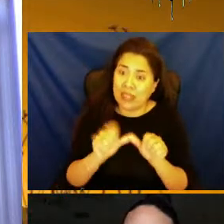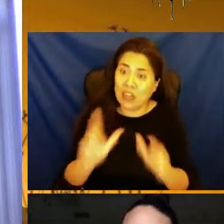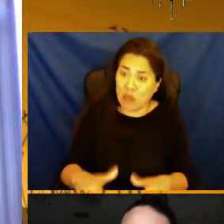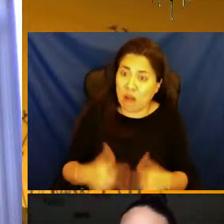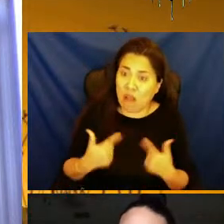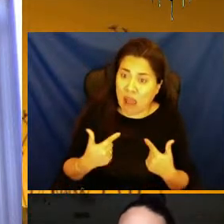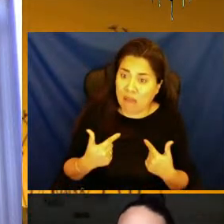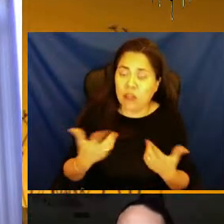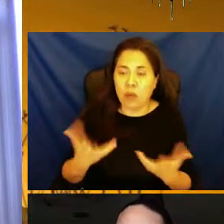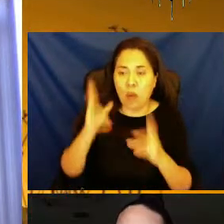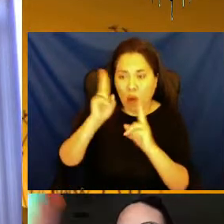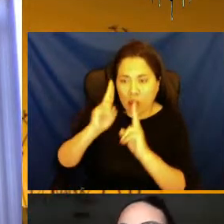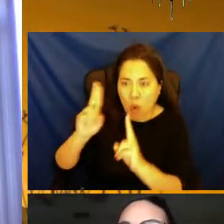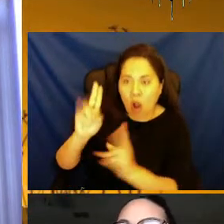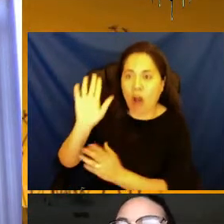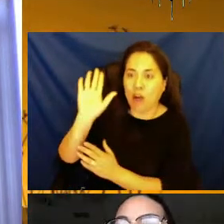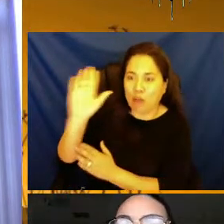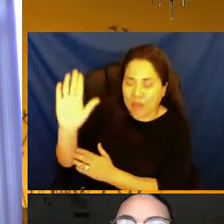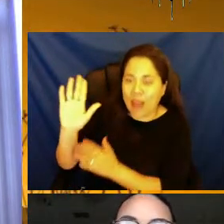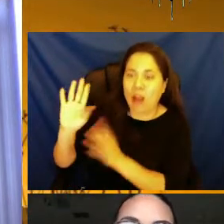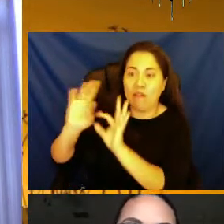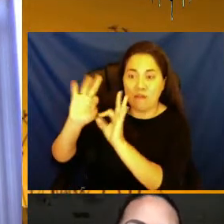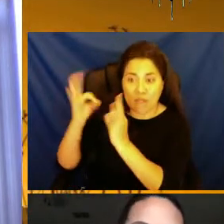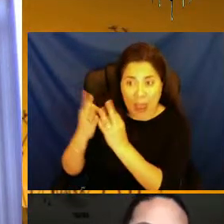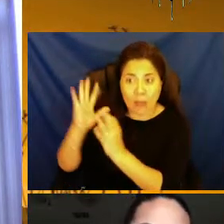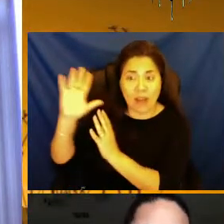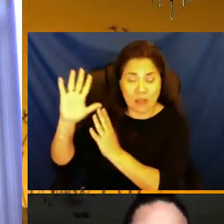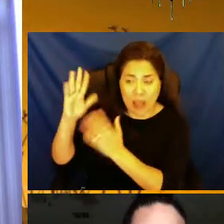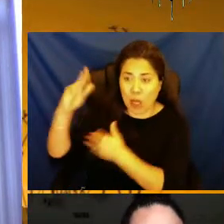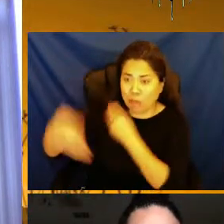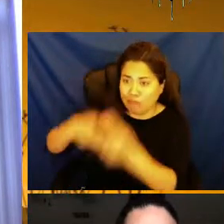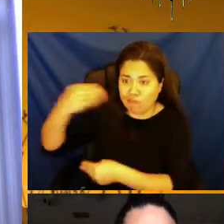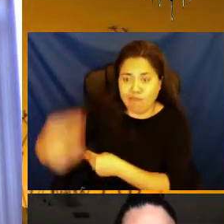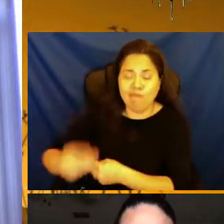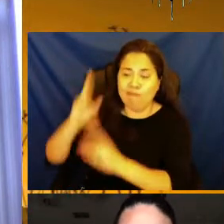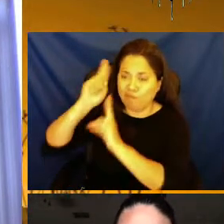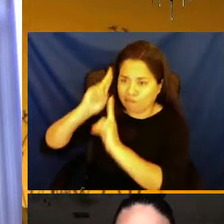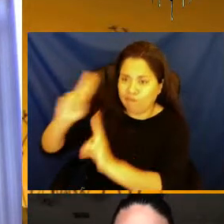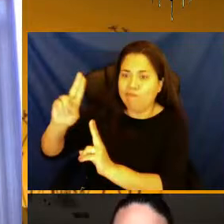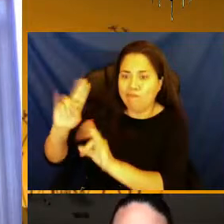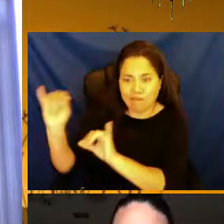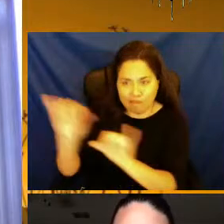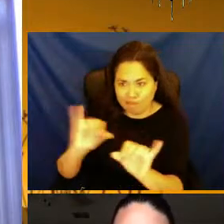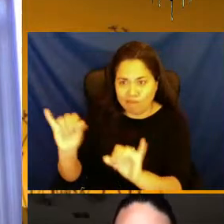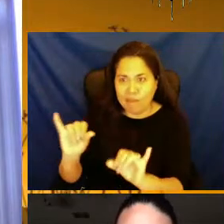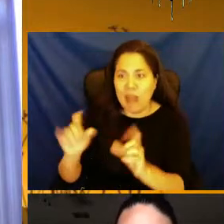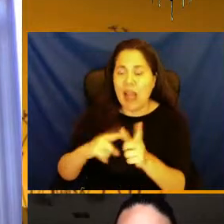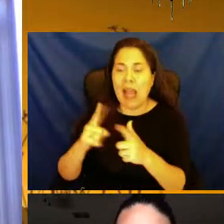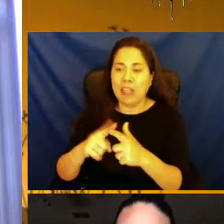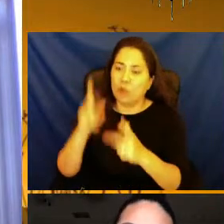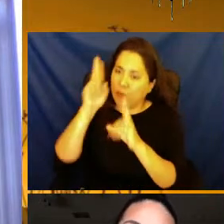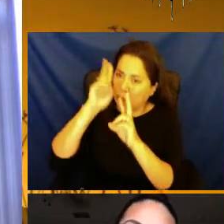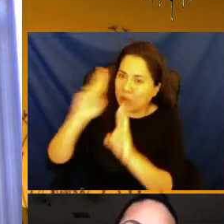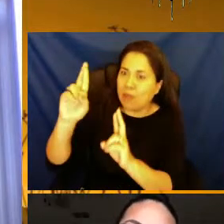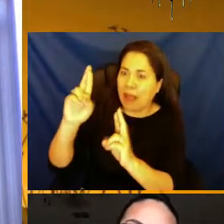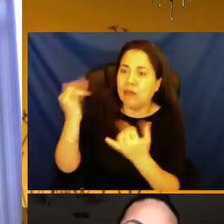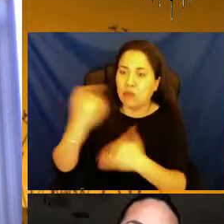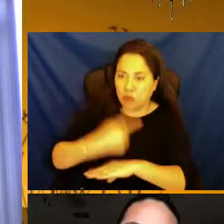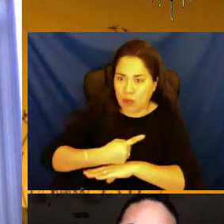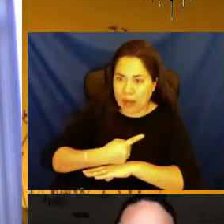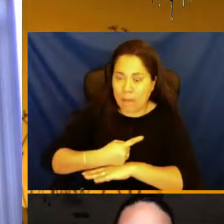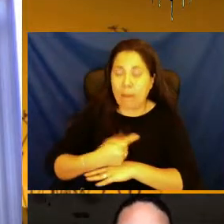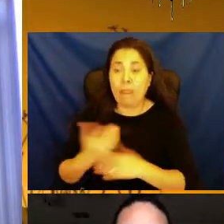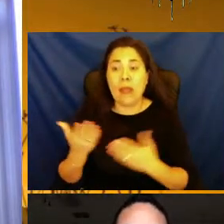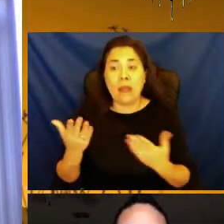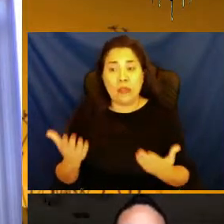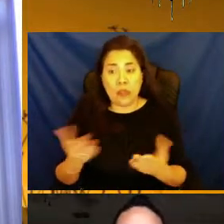we want to honor their relatives as well and honor their ancestors as we pay our respects today. And so